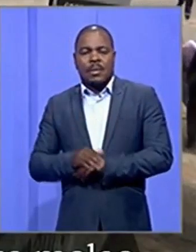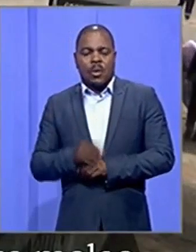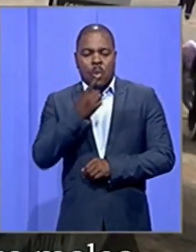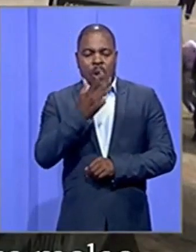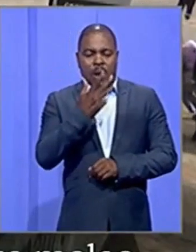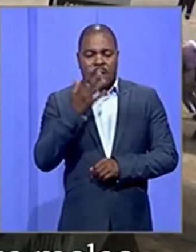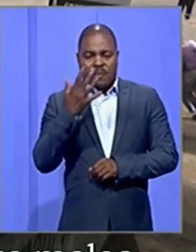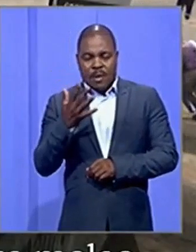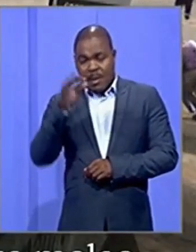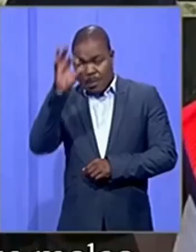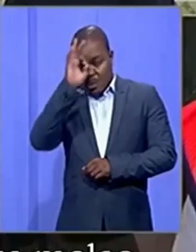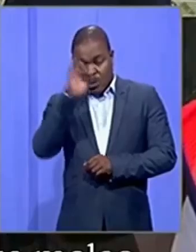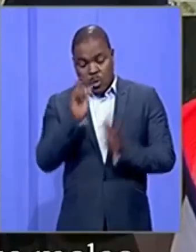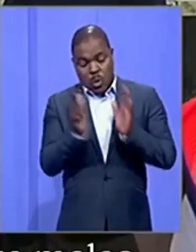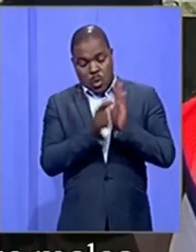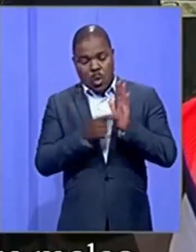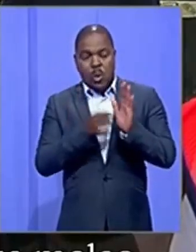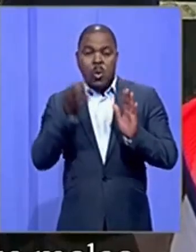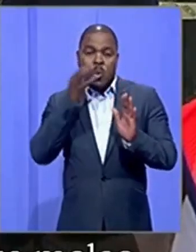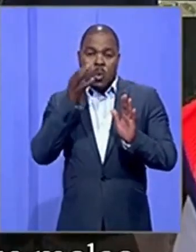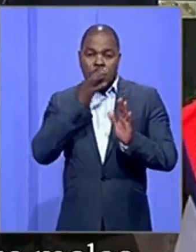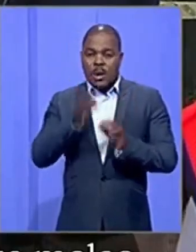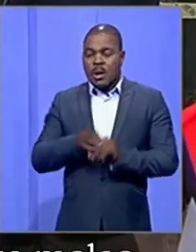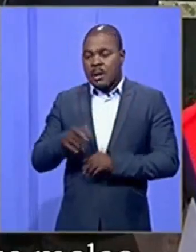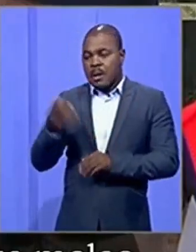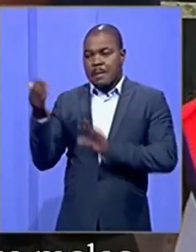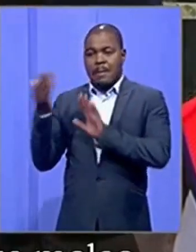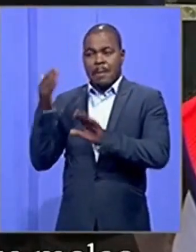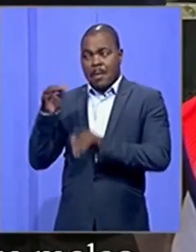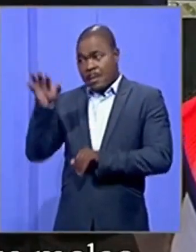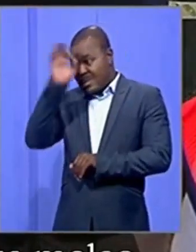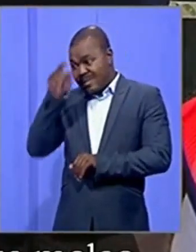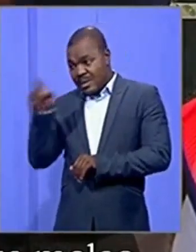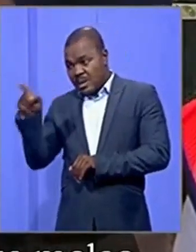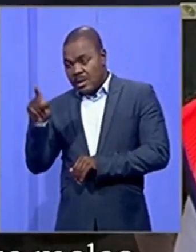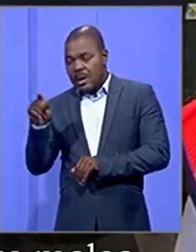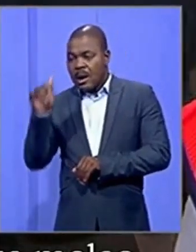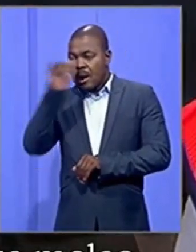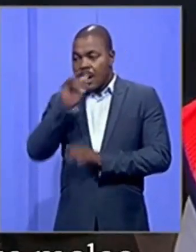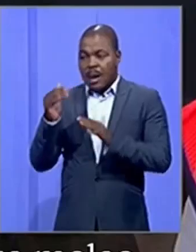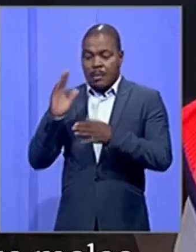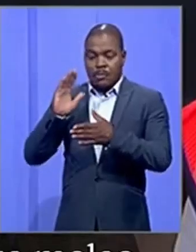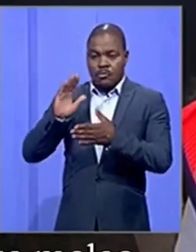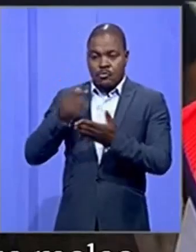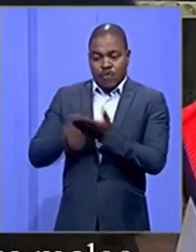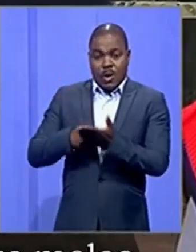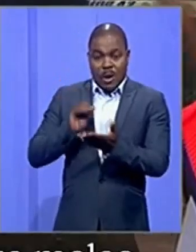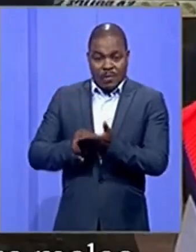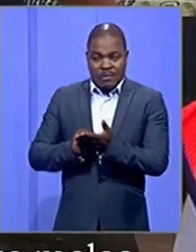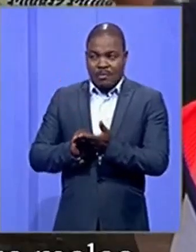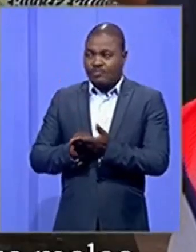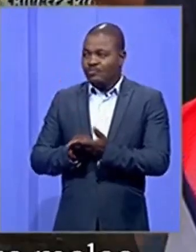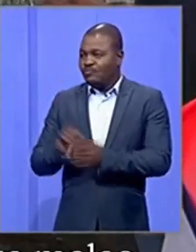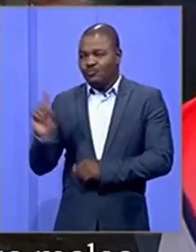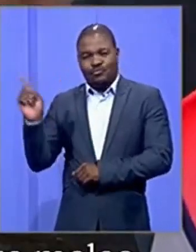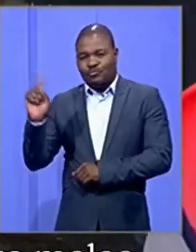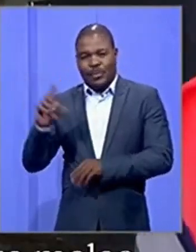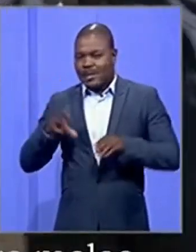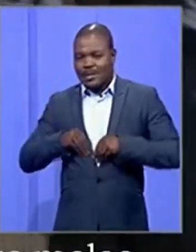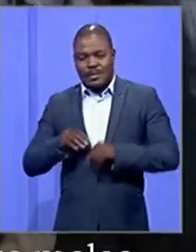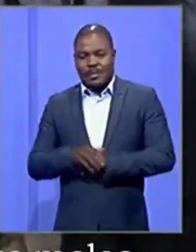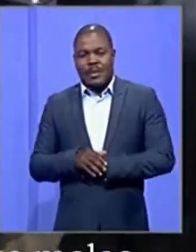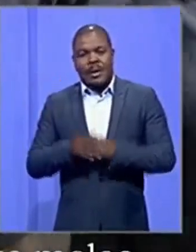1995 ga go a letlelelwa gore mapodisi a masepala a nne le rekoto ya bosenyi. go santse go sa itsewe gore ke goreng